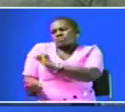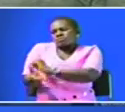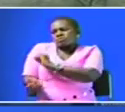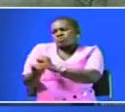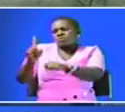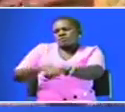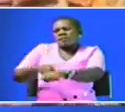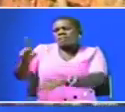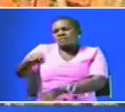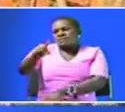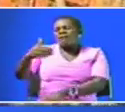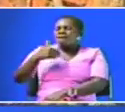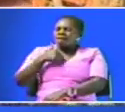mistakes.